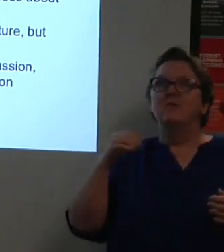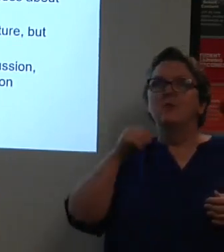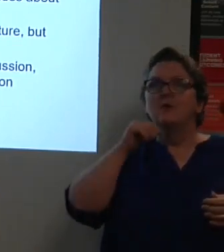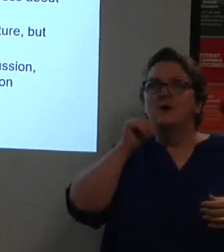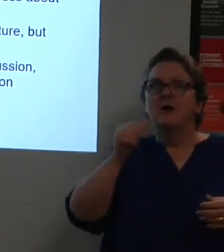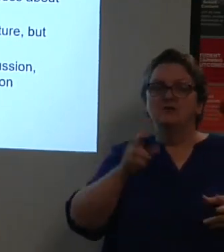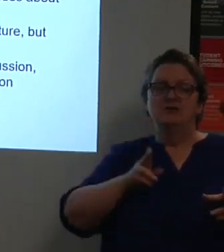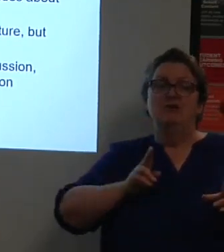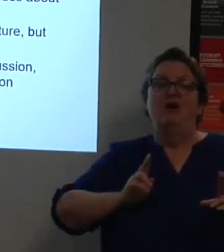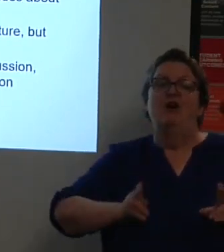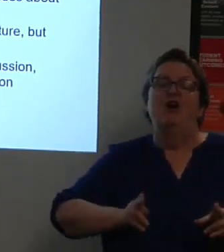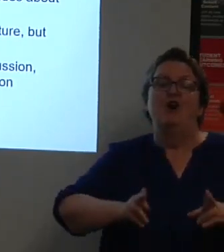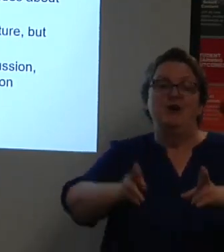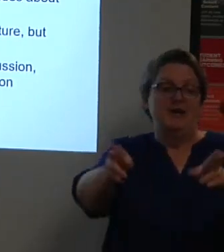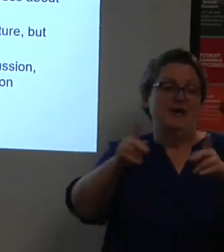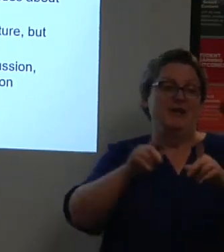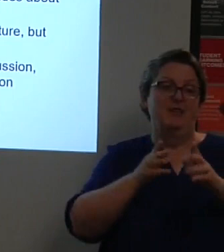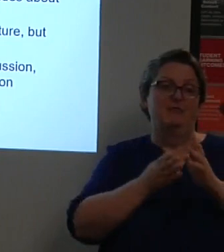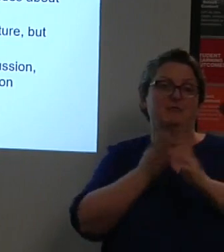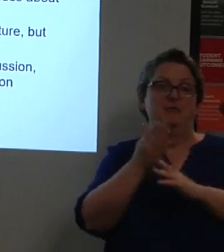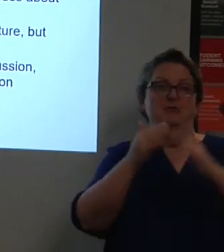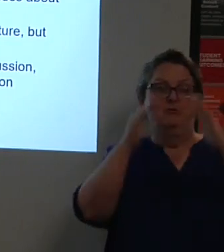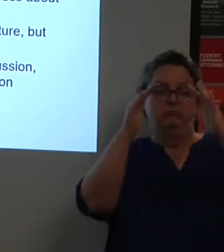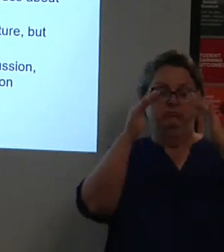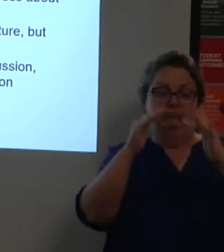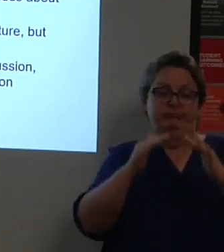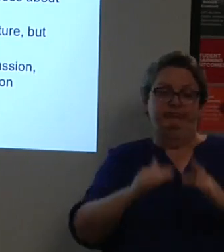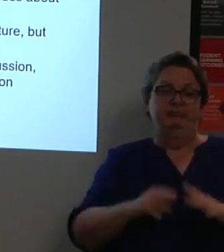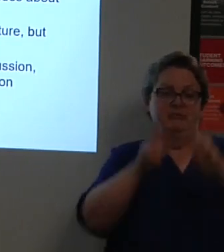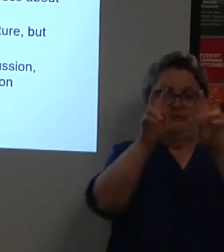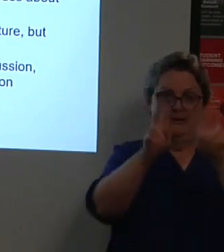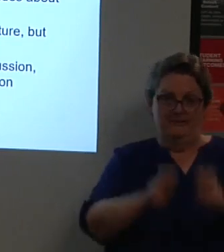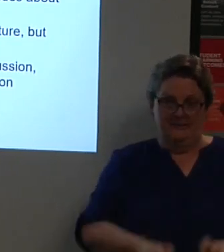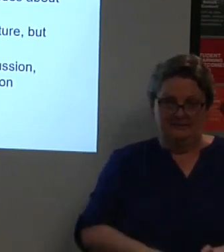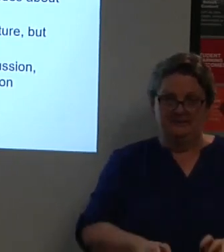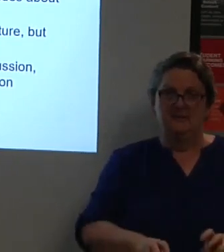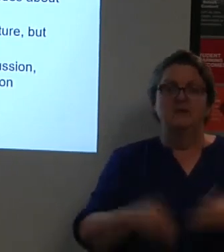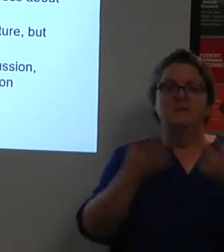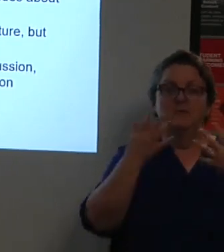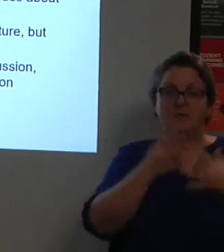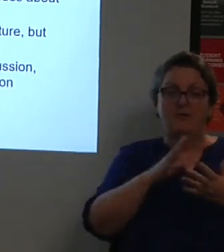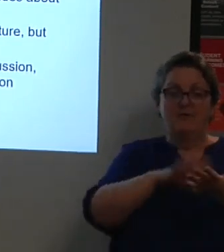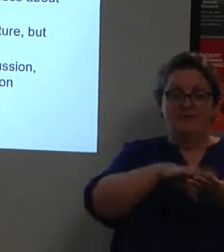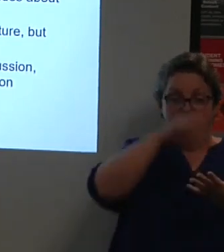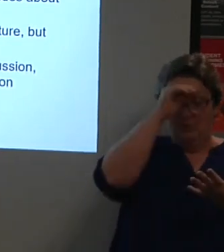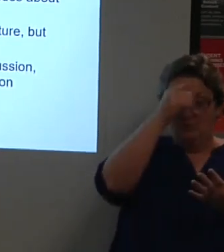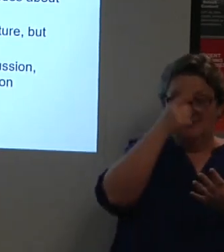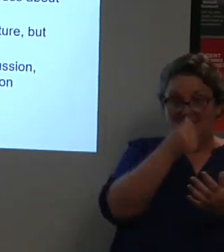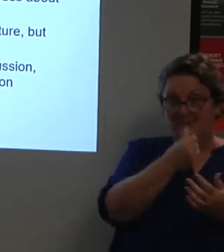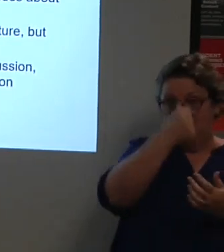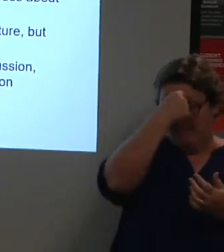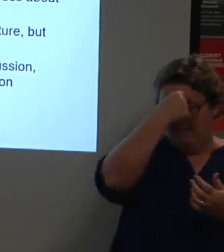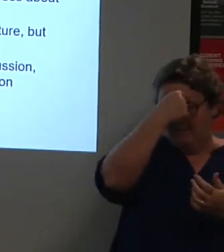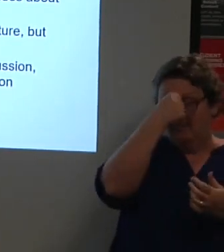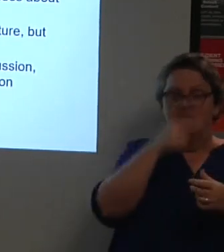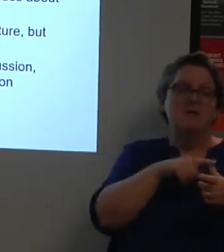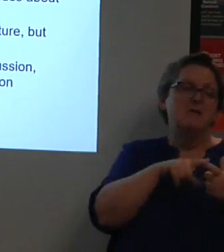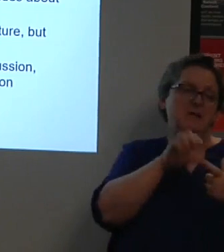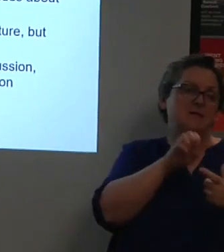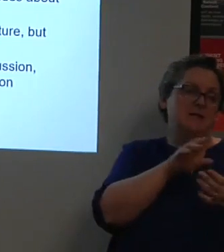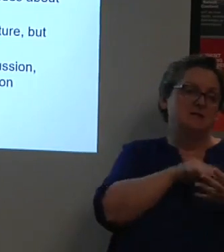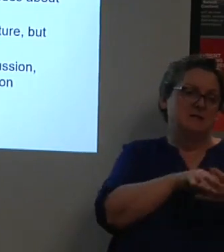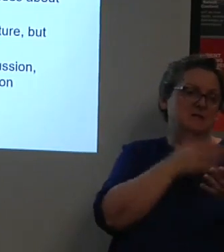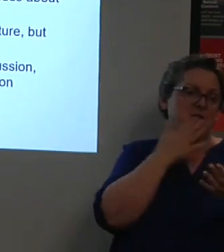but actually wanting our students to hold on to that information, case studies are a way from the practice applying it, and they're more likely to keep that information for